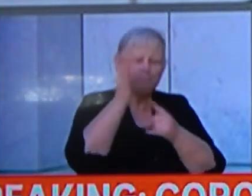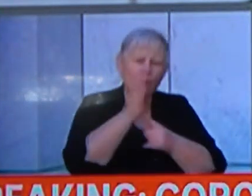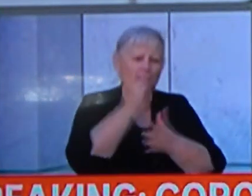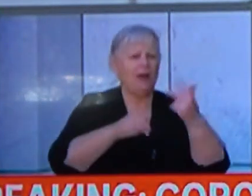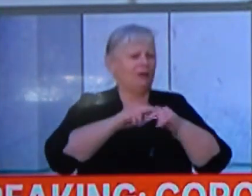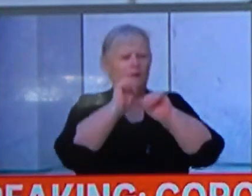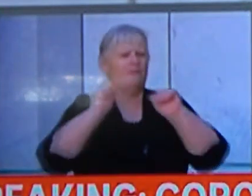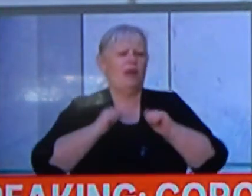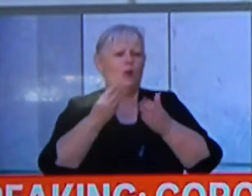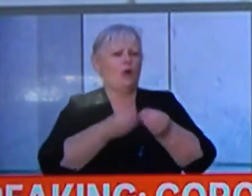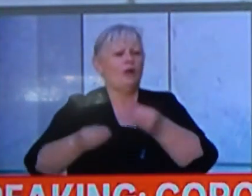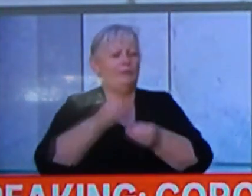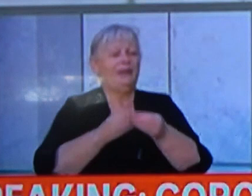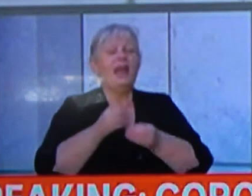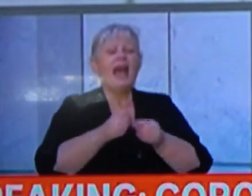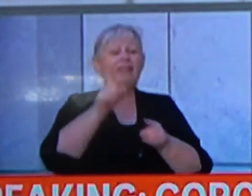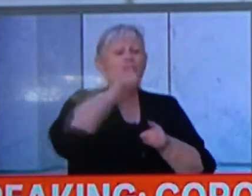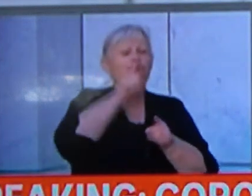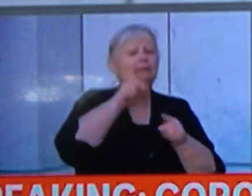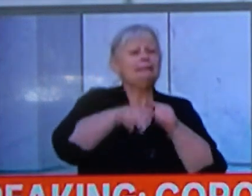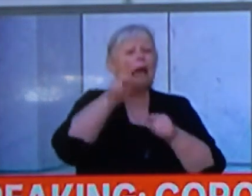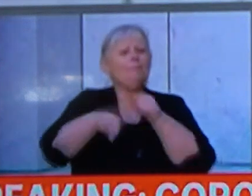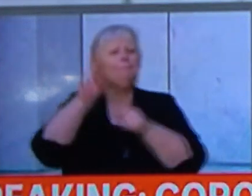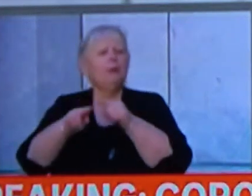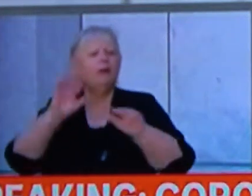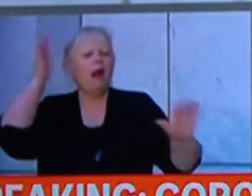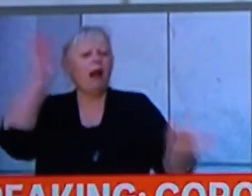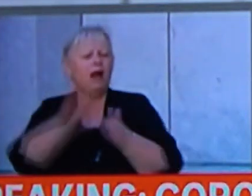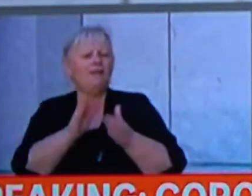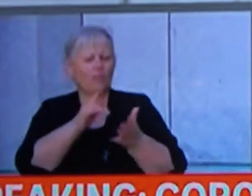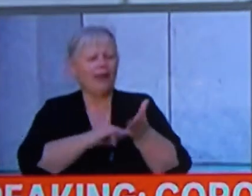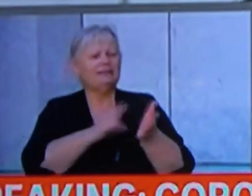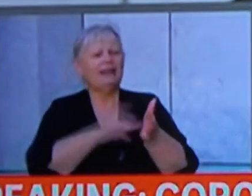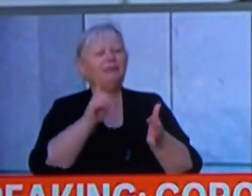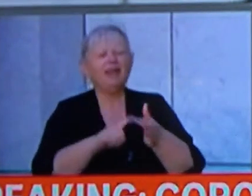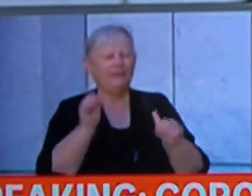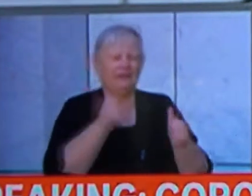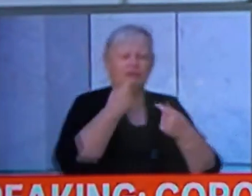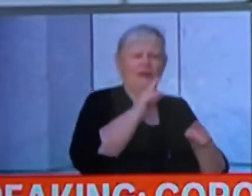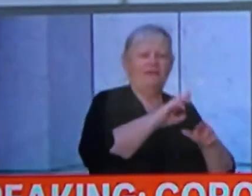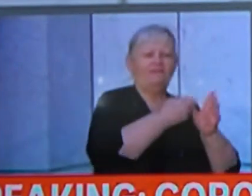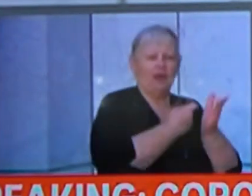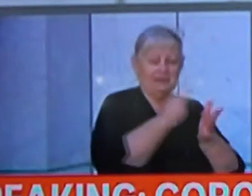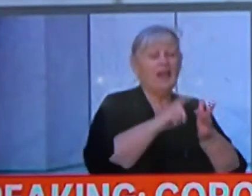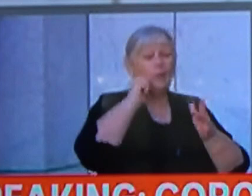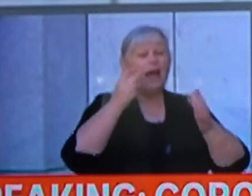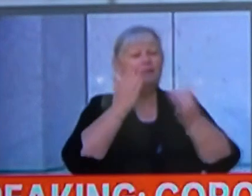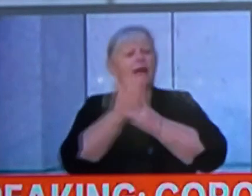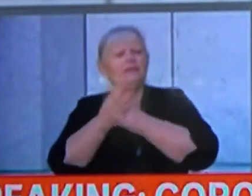and together with the red tape reduction for SME lending announced on Friday, more credit will be coming their